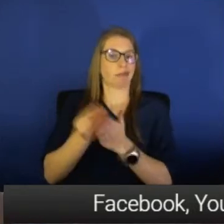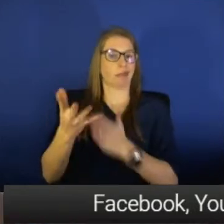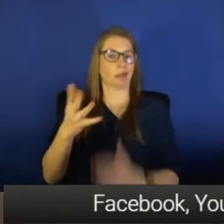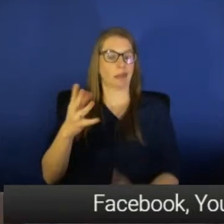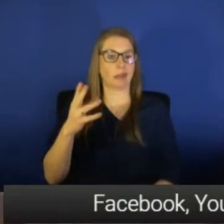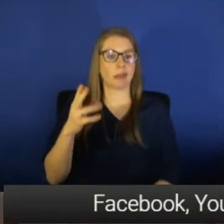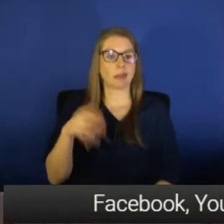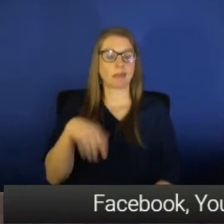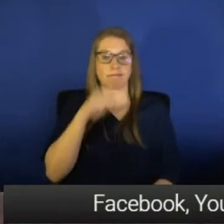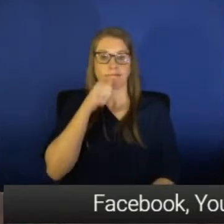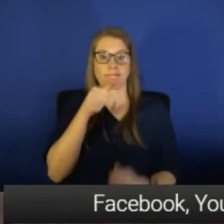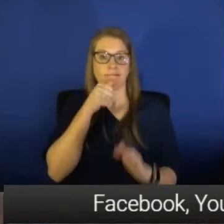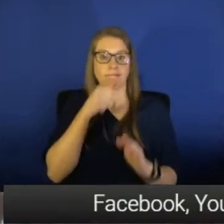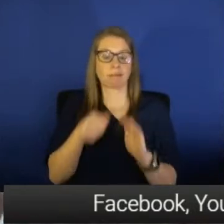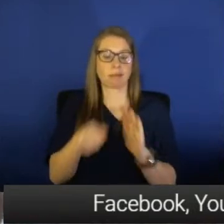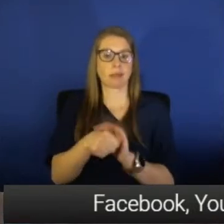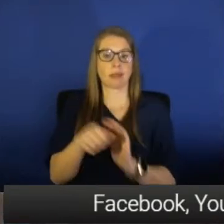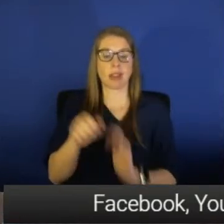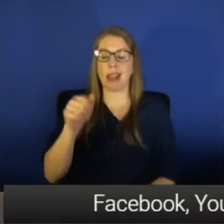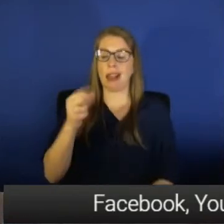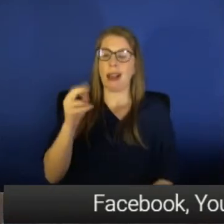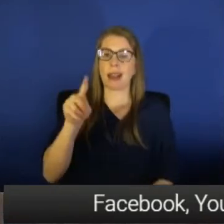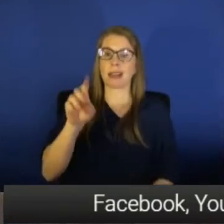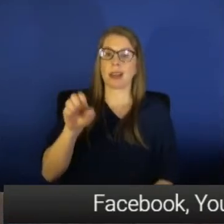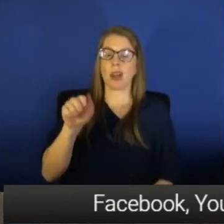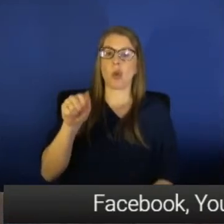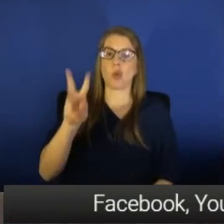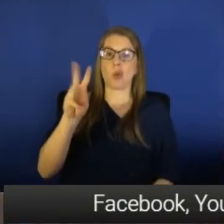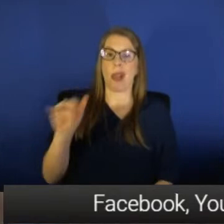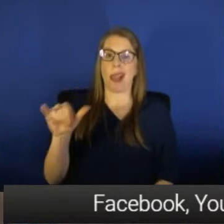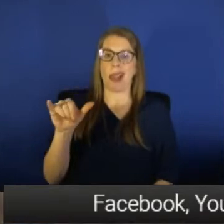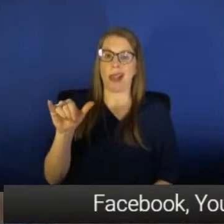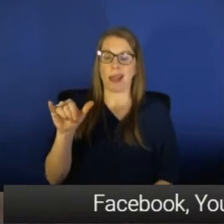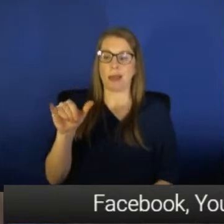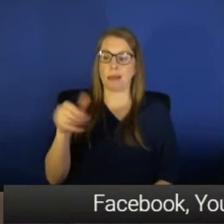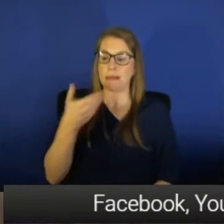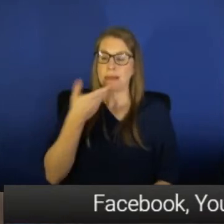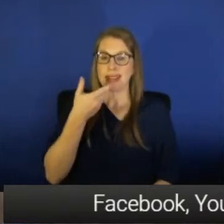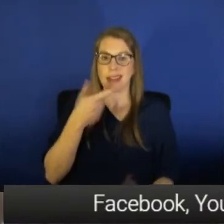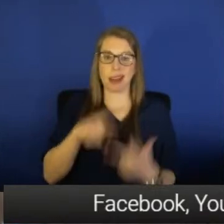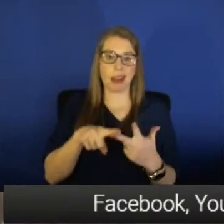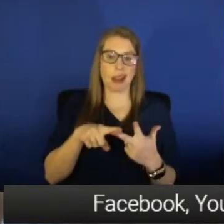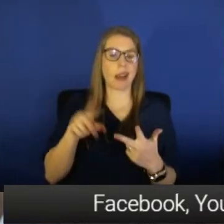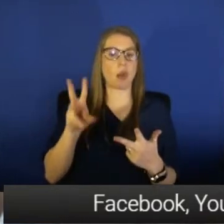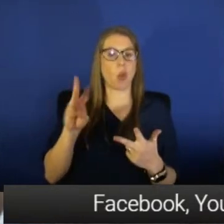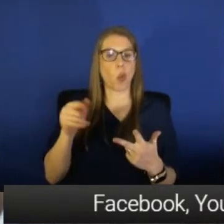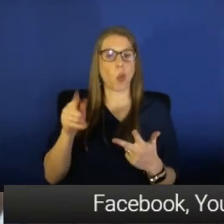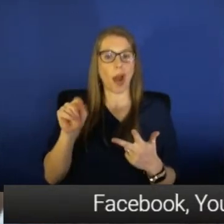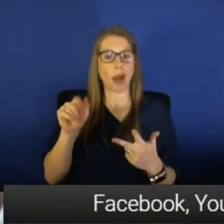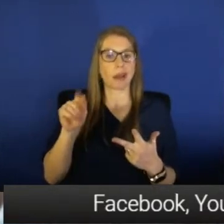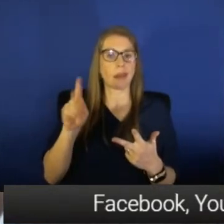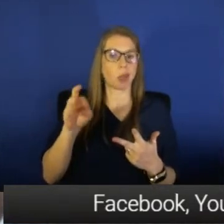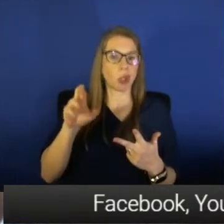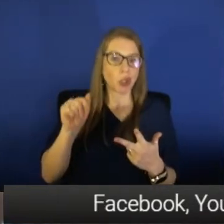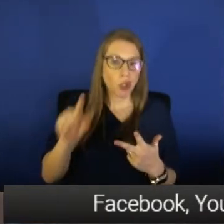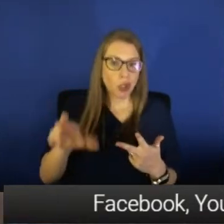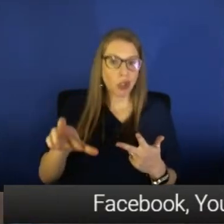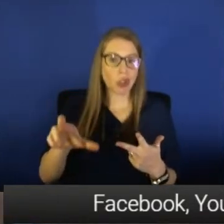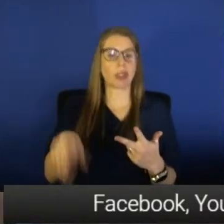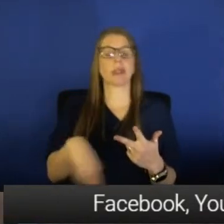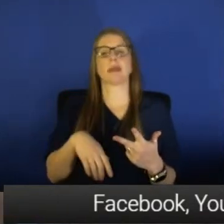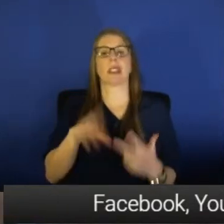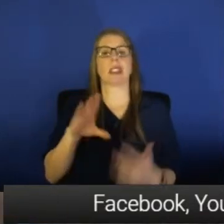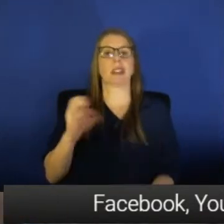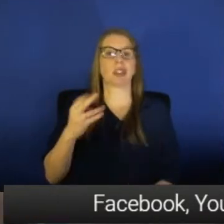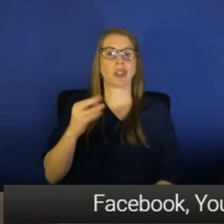Texas, Whataburger's popular. So post-game, it'll be a combination of kind of fast food, Chick-fil-A, pizza, that sort of stuff. Pre-game and throughout the week, it's